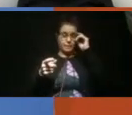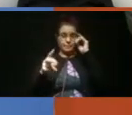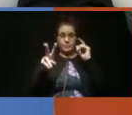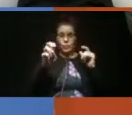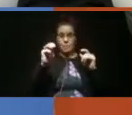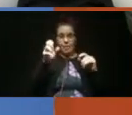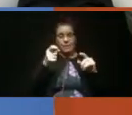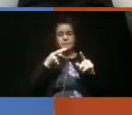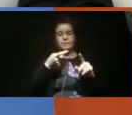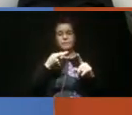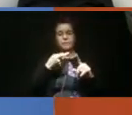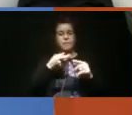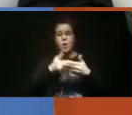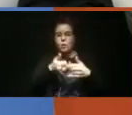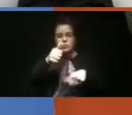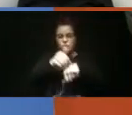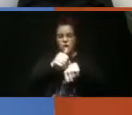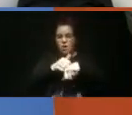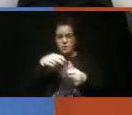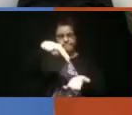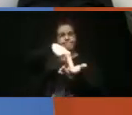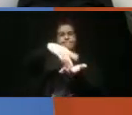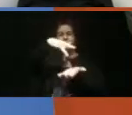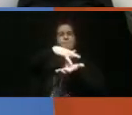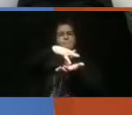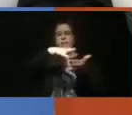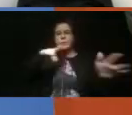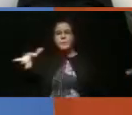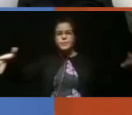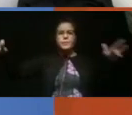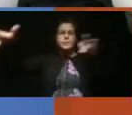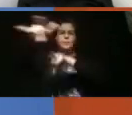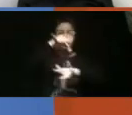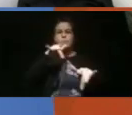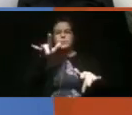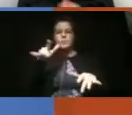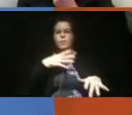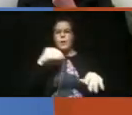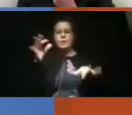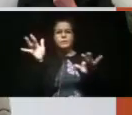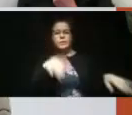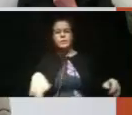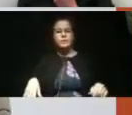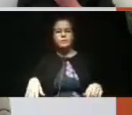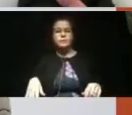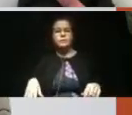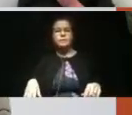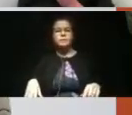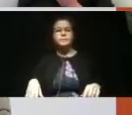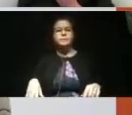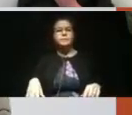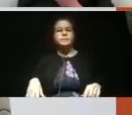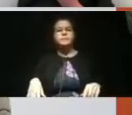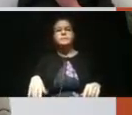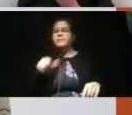miles from the nearest rock, and I'm just standing in the middle of flat white snow as far as the eye can see. And it's not